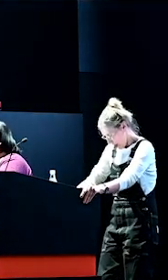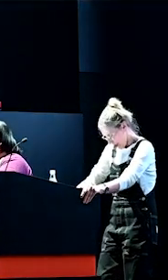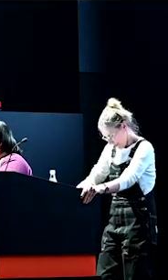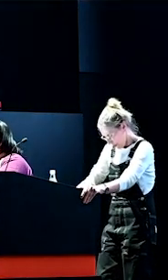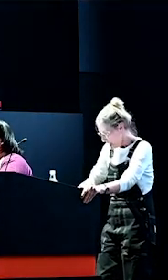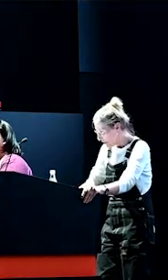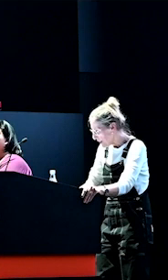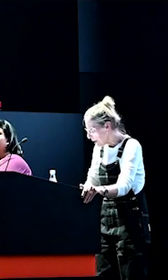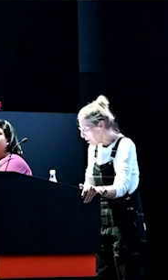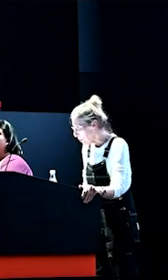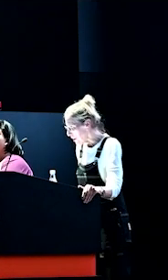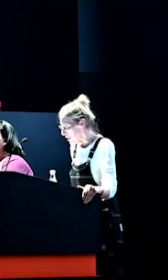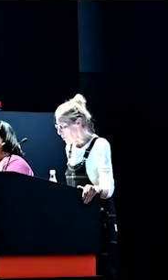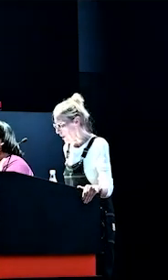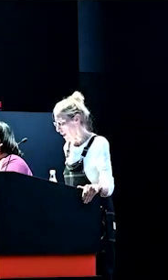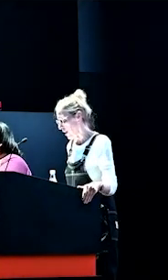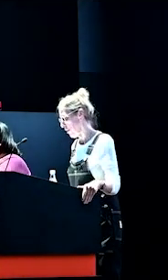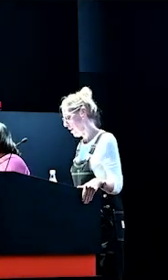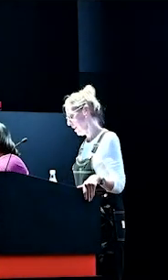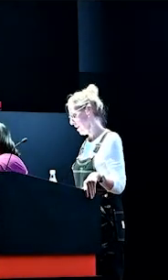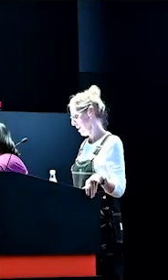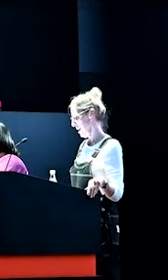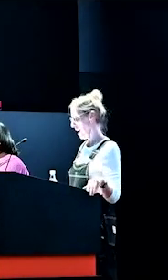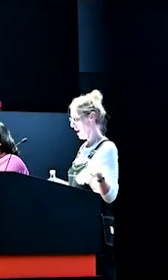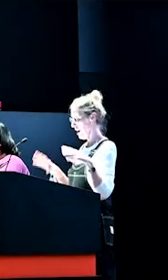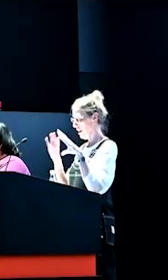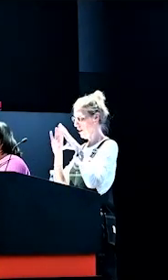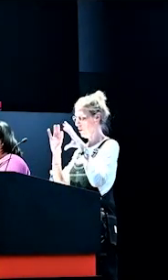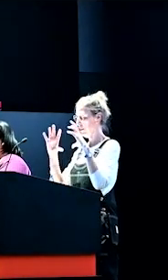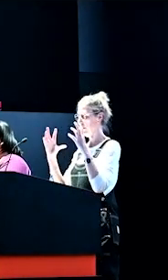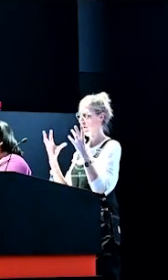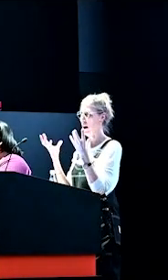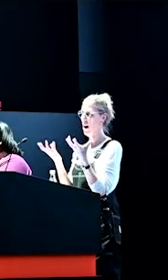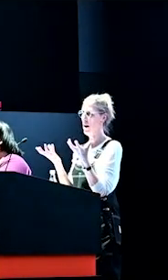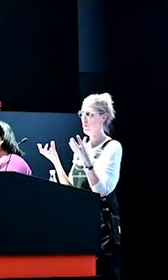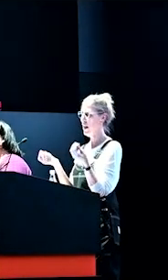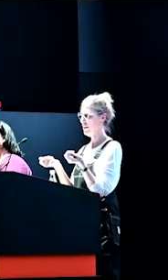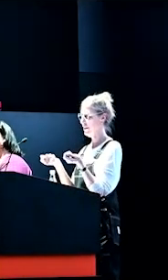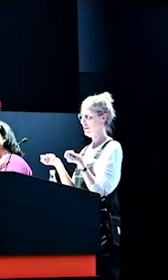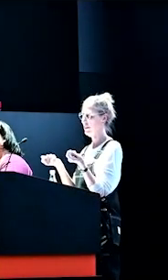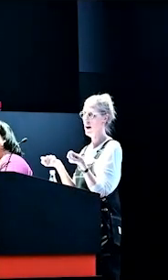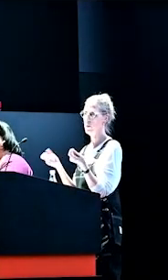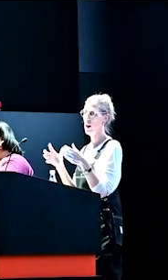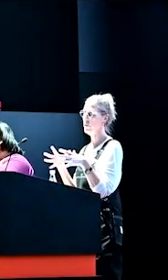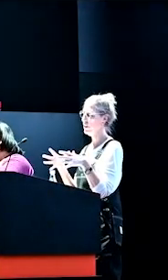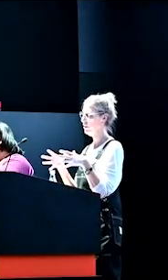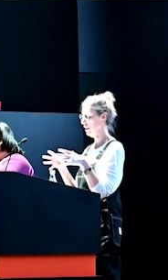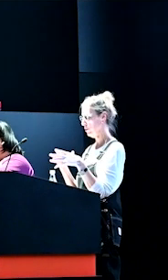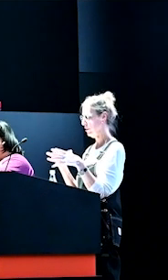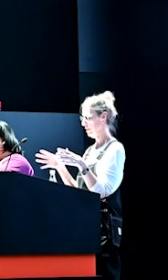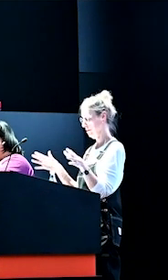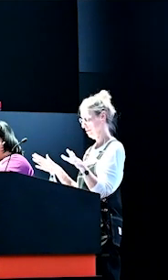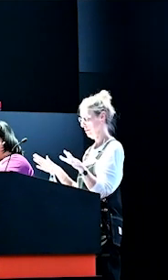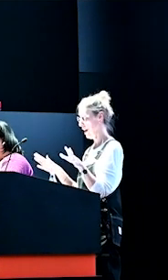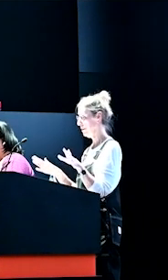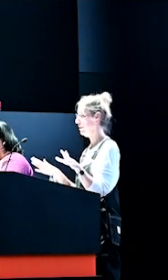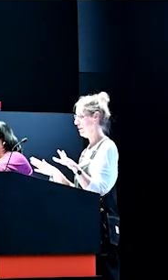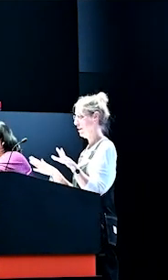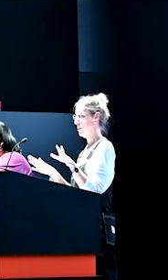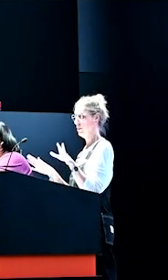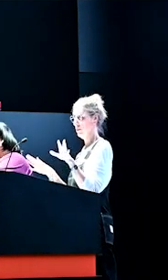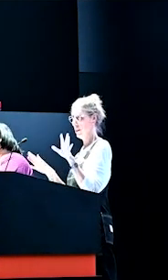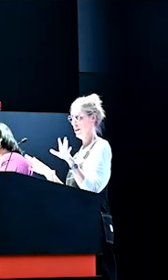Creating coffee table book with, there was this plastic slime cover. This was